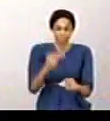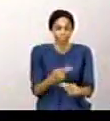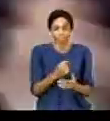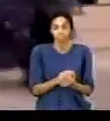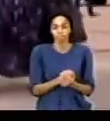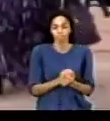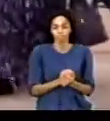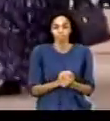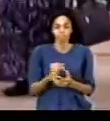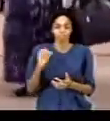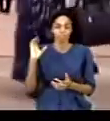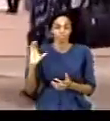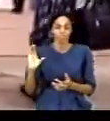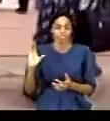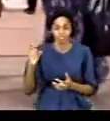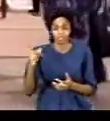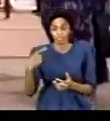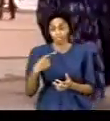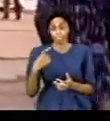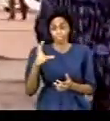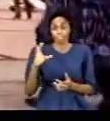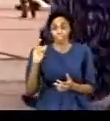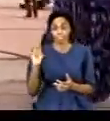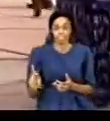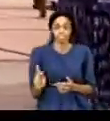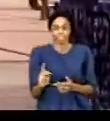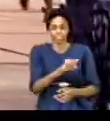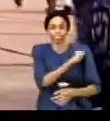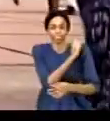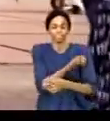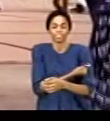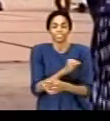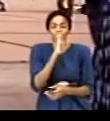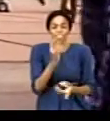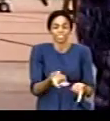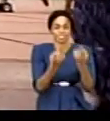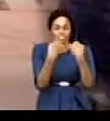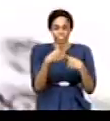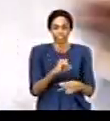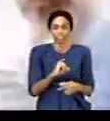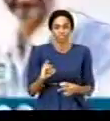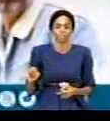with Kumuyi, GCK Authority, is coming.